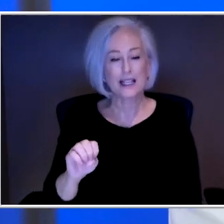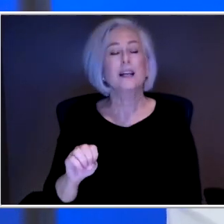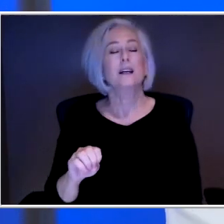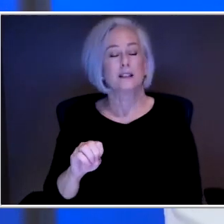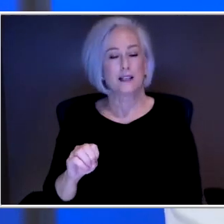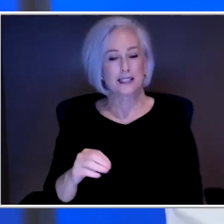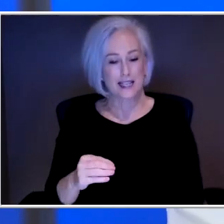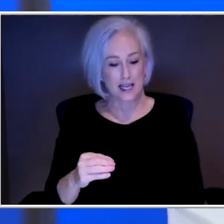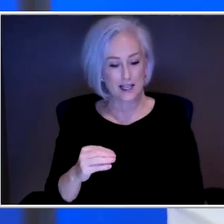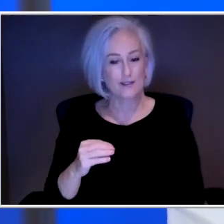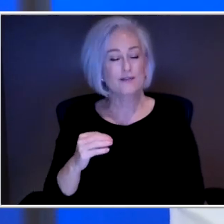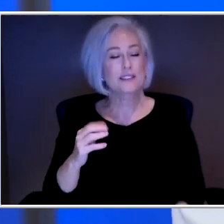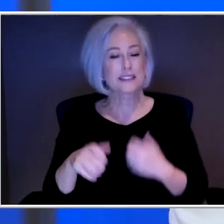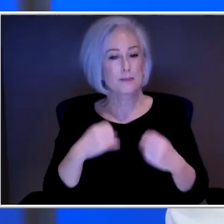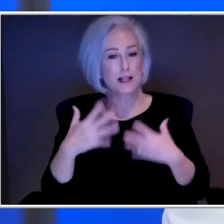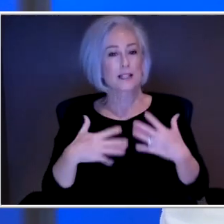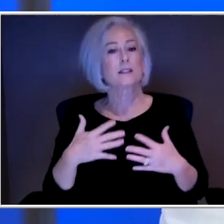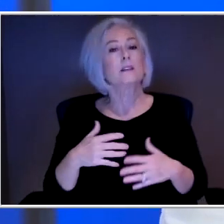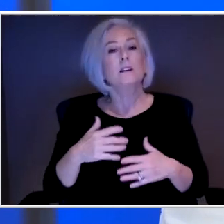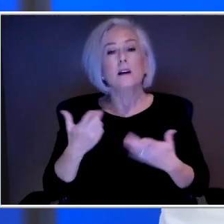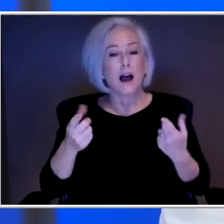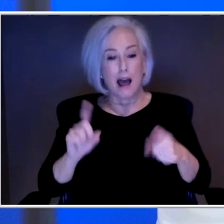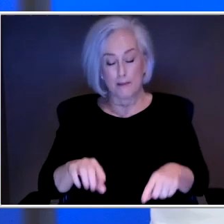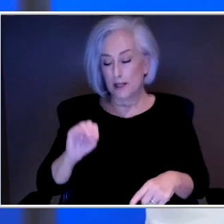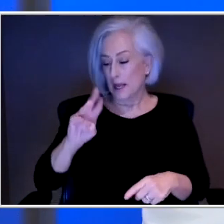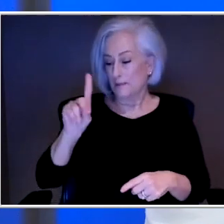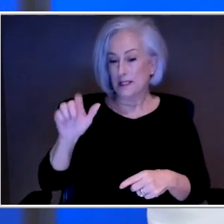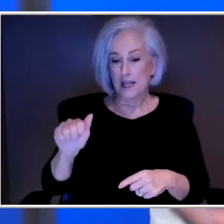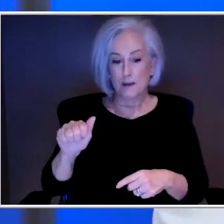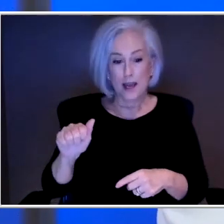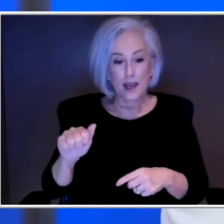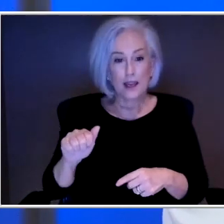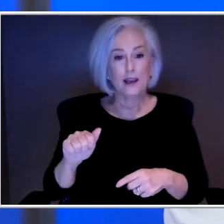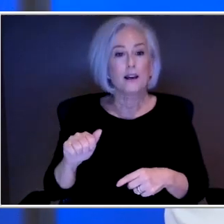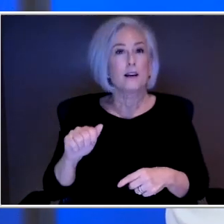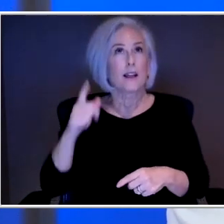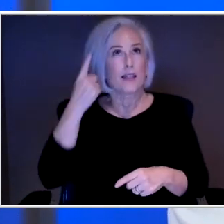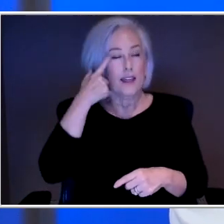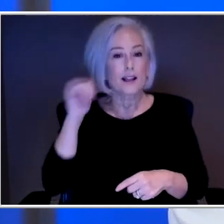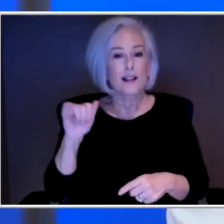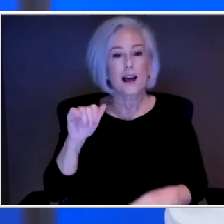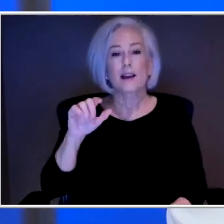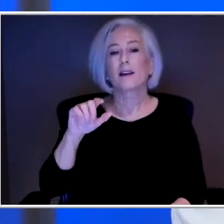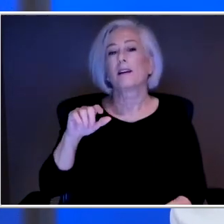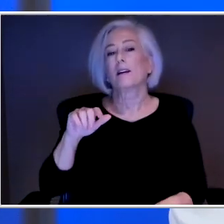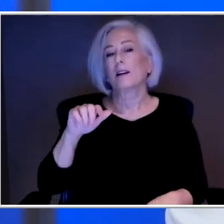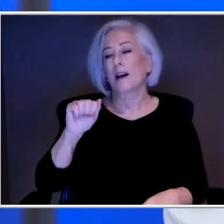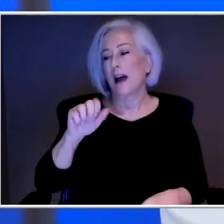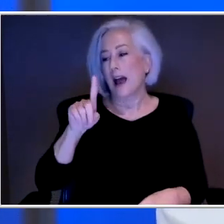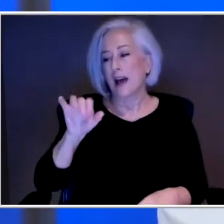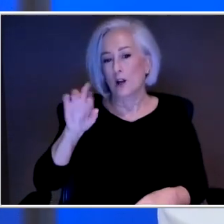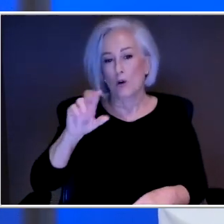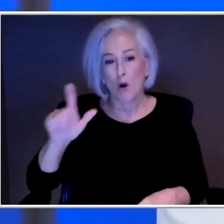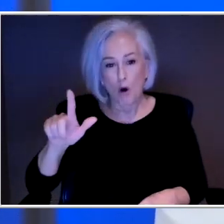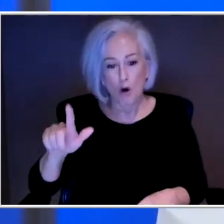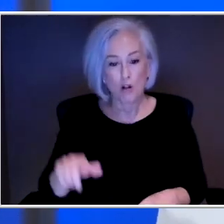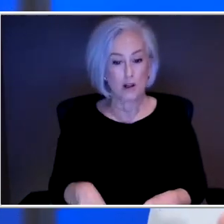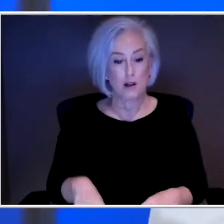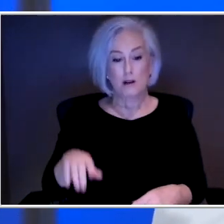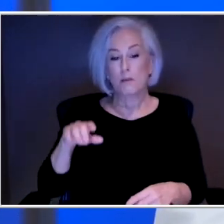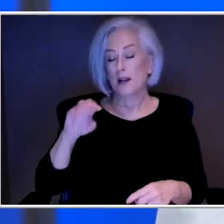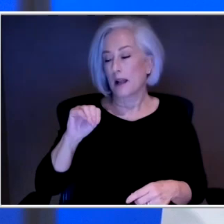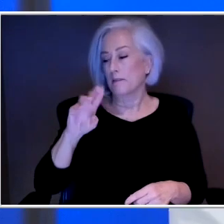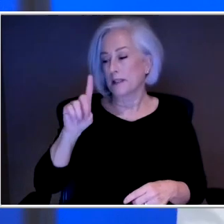MDA and MDMA is that MDA is more of a stimulant like you'd think of Adderall, Vyvanse, methamphetamine. MDMA is a serotonin releasing drug, or what we call